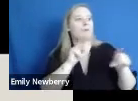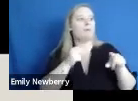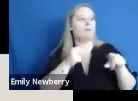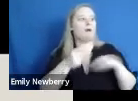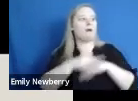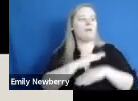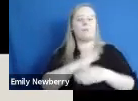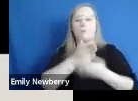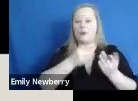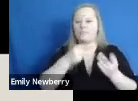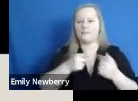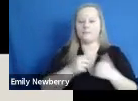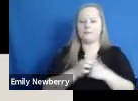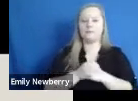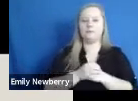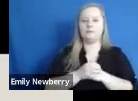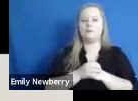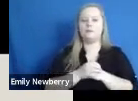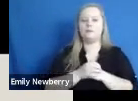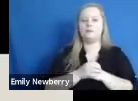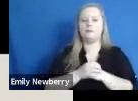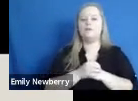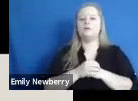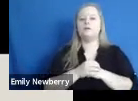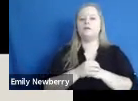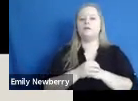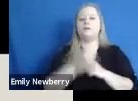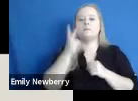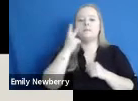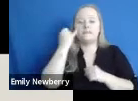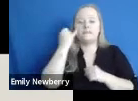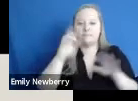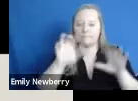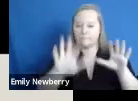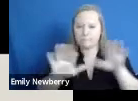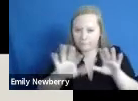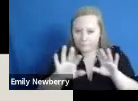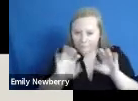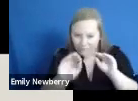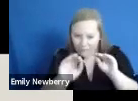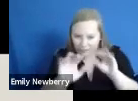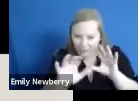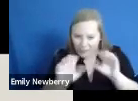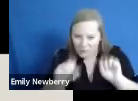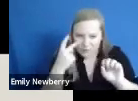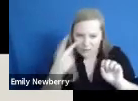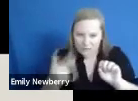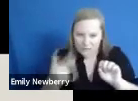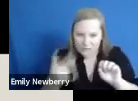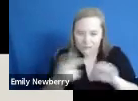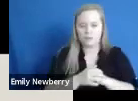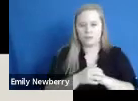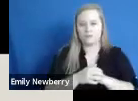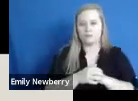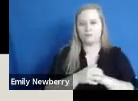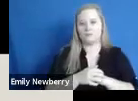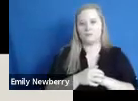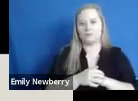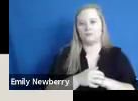this. So let me see if I can get this so you guys can see some of the text. Let me move this